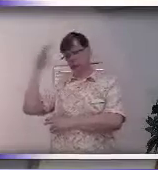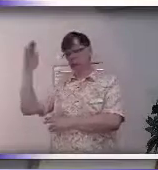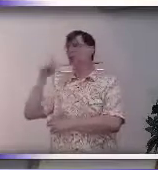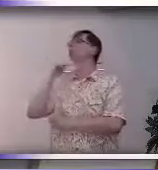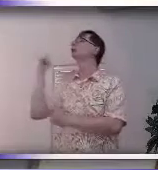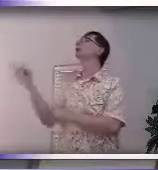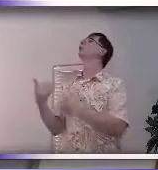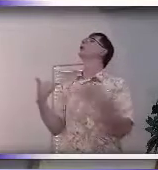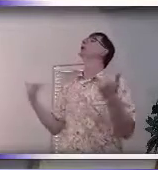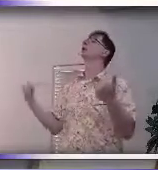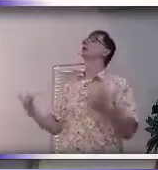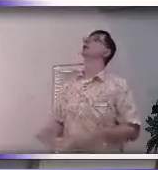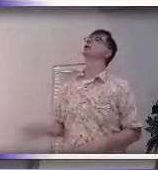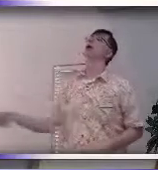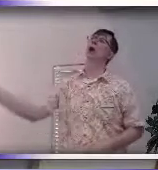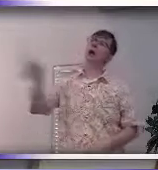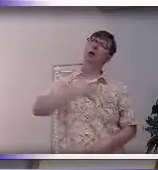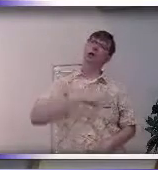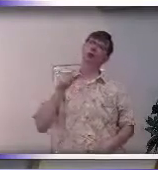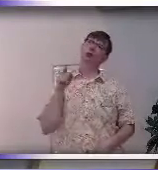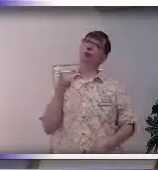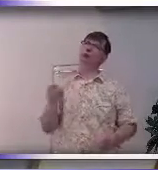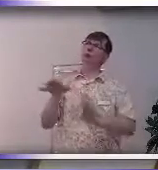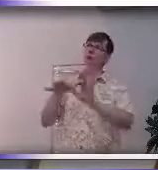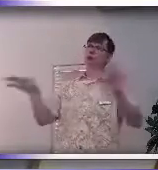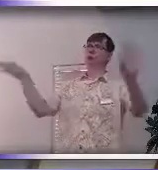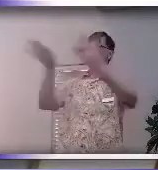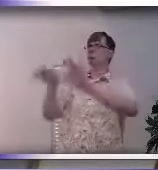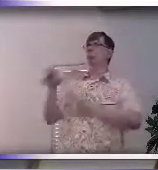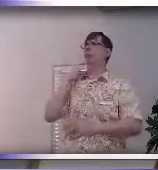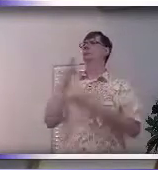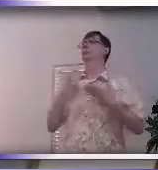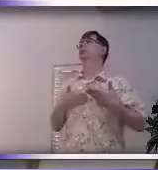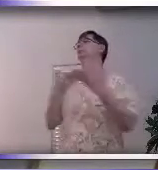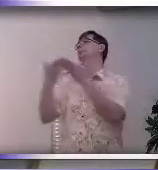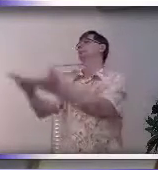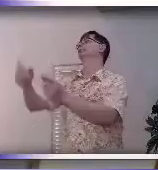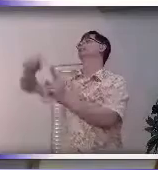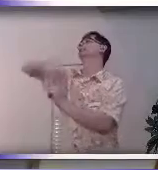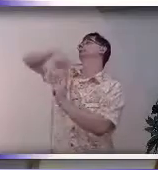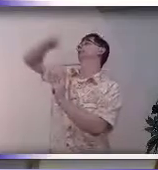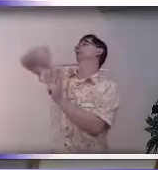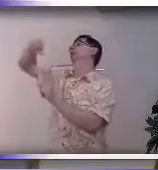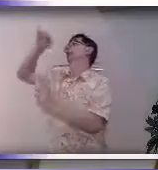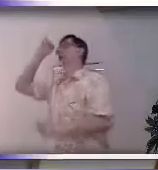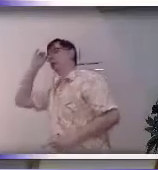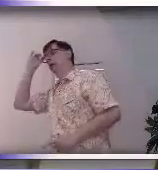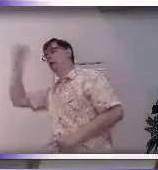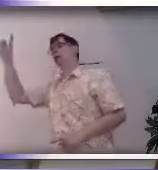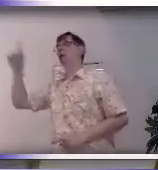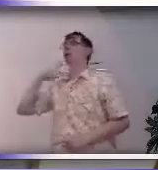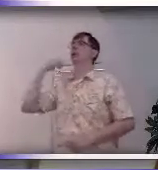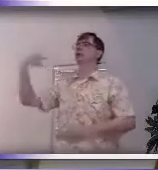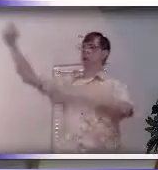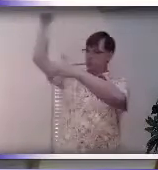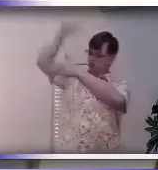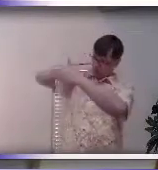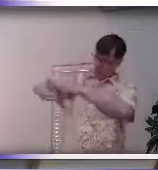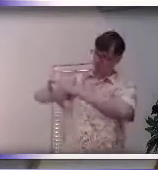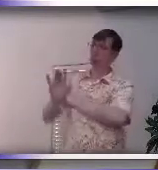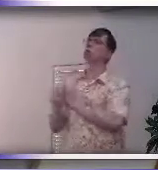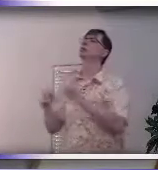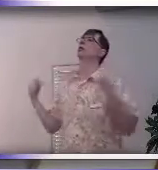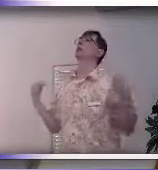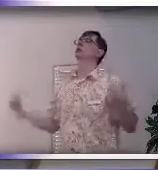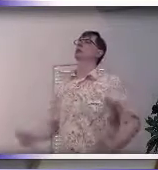that requires us to know ourselves, to spend some time allowing the divine idea to come down into form, trying it on, and then